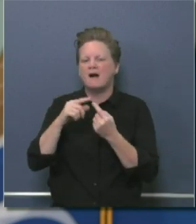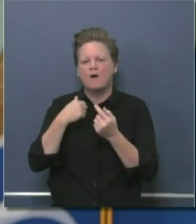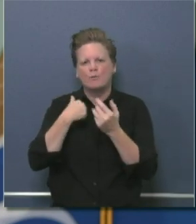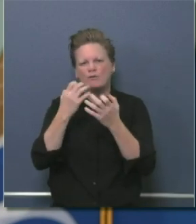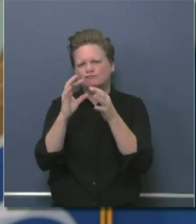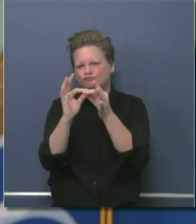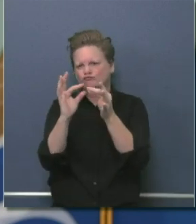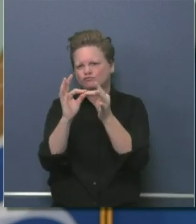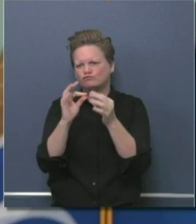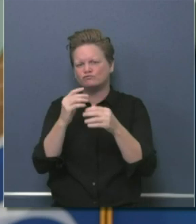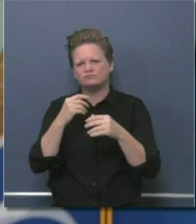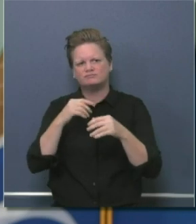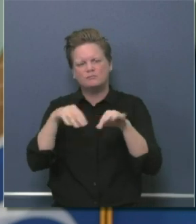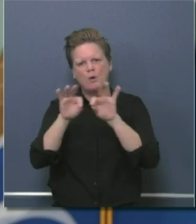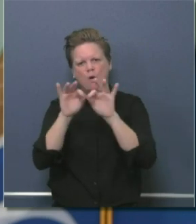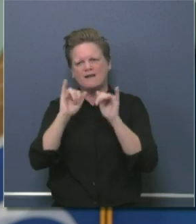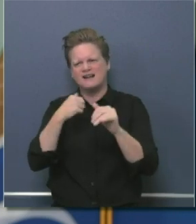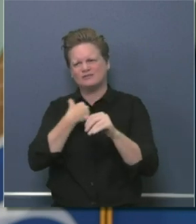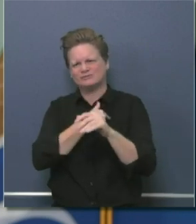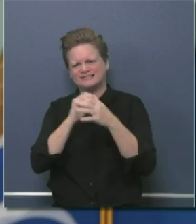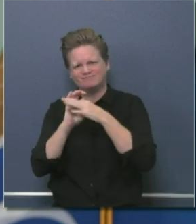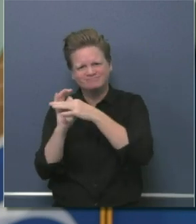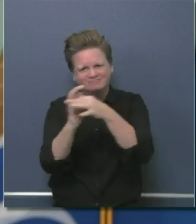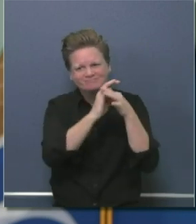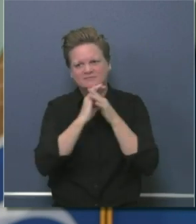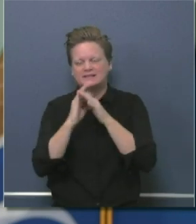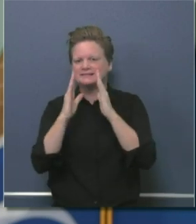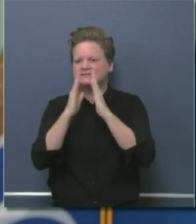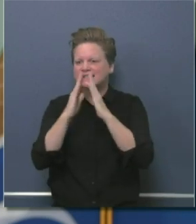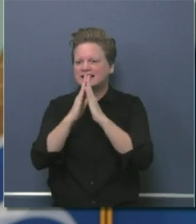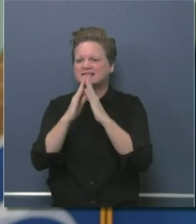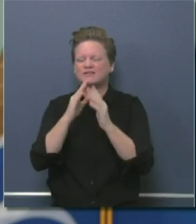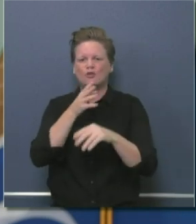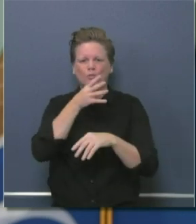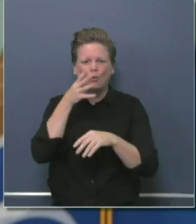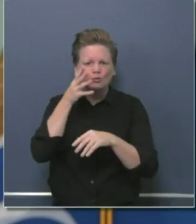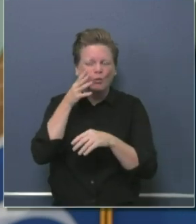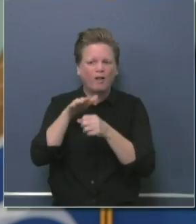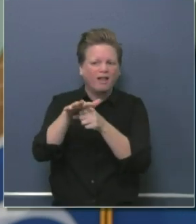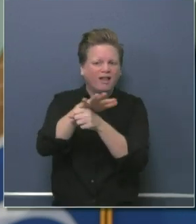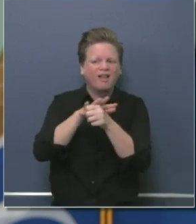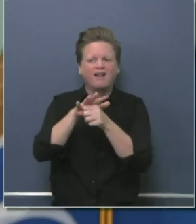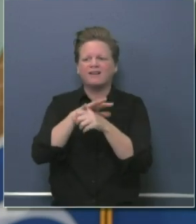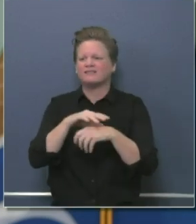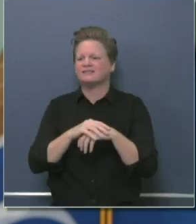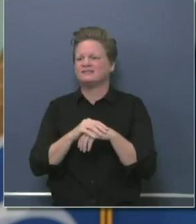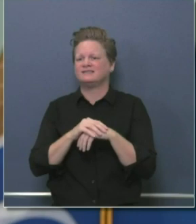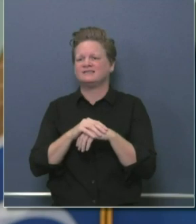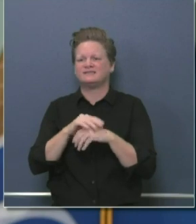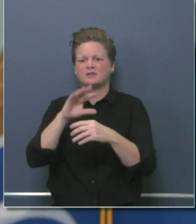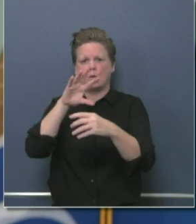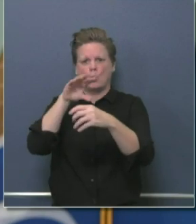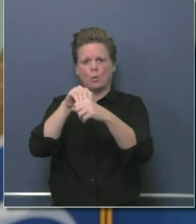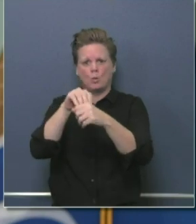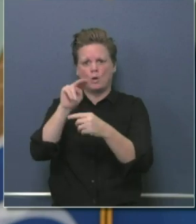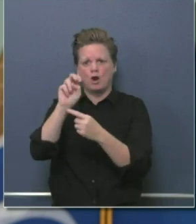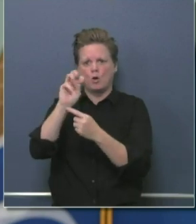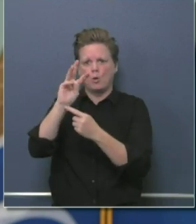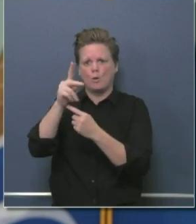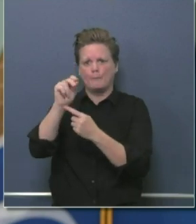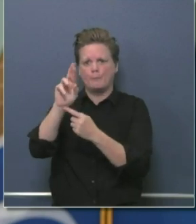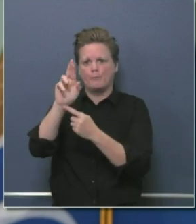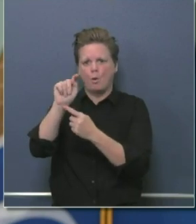large and small, rural, urban, suburban, and that includes Newport Beach. And I wanted you to know that